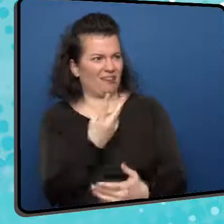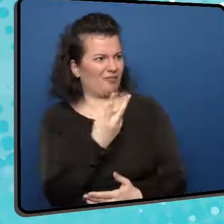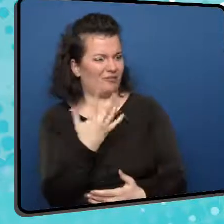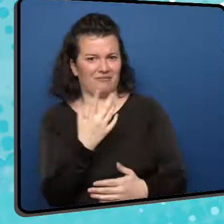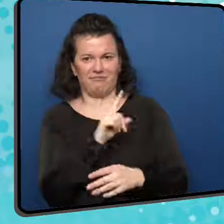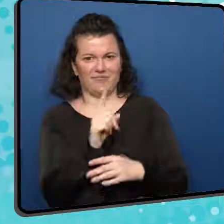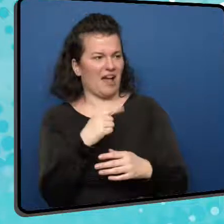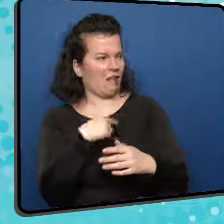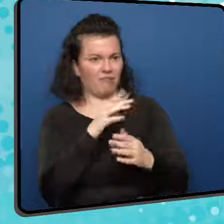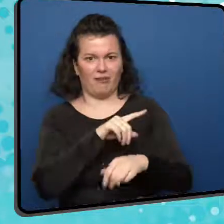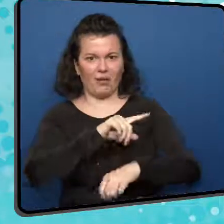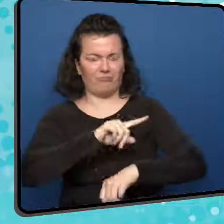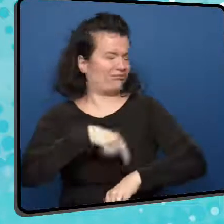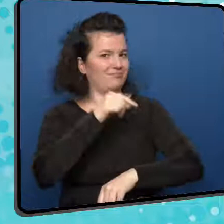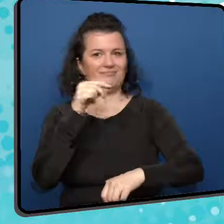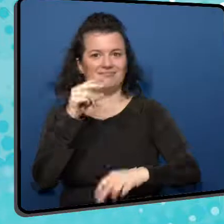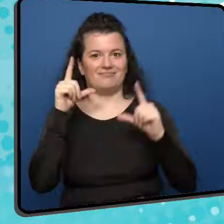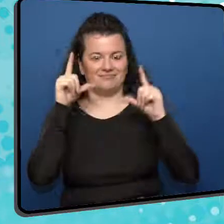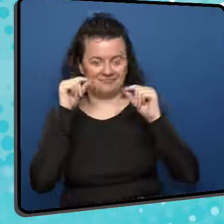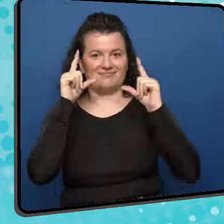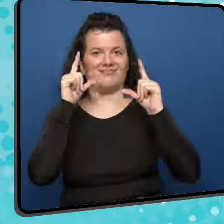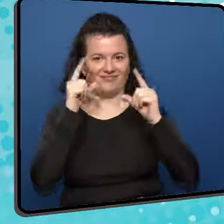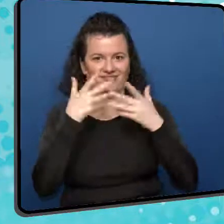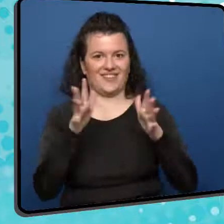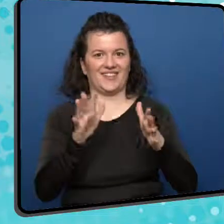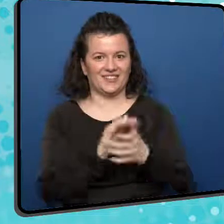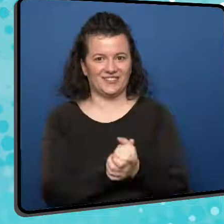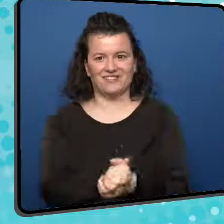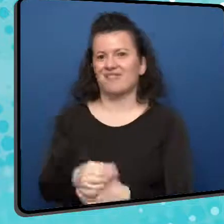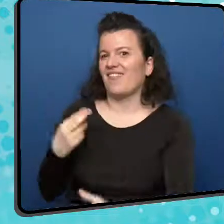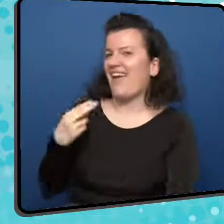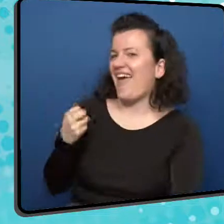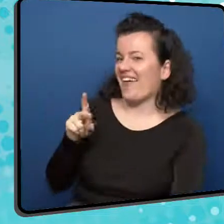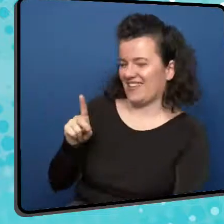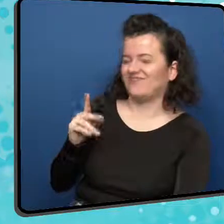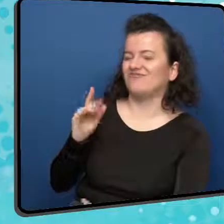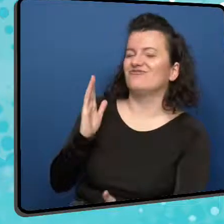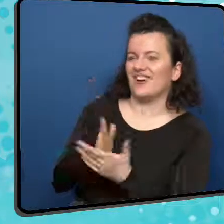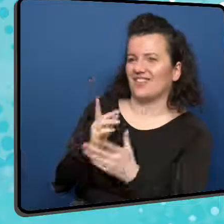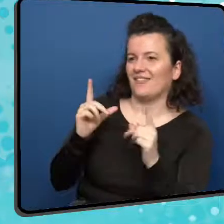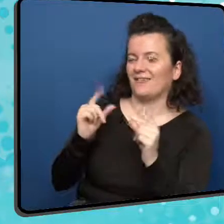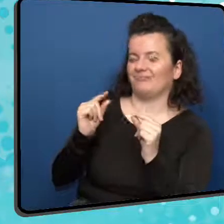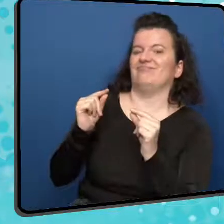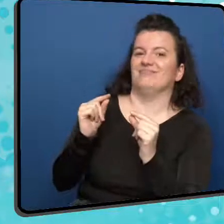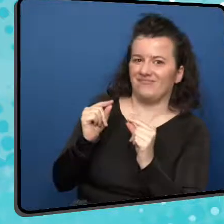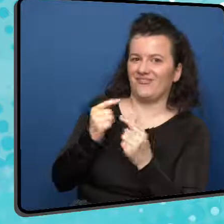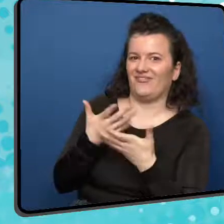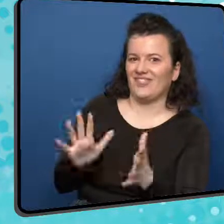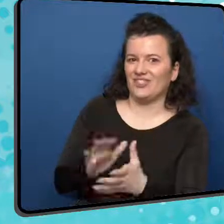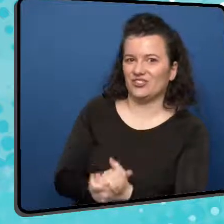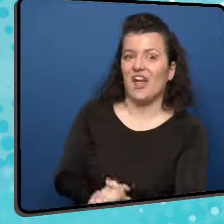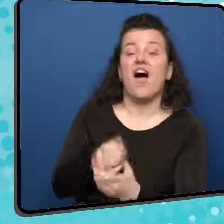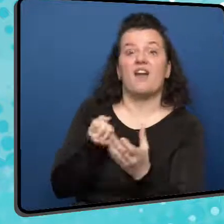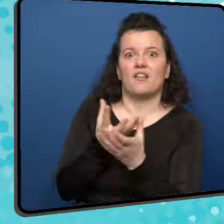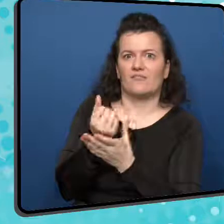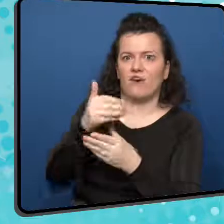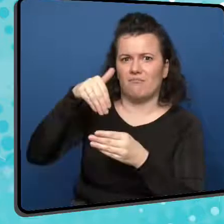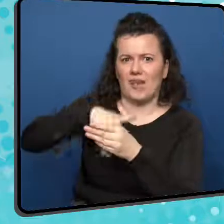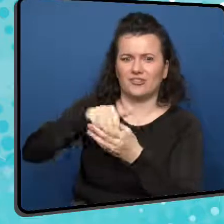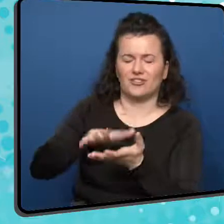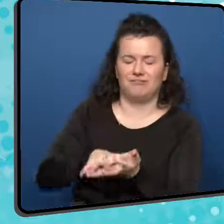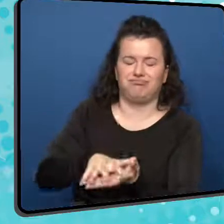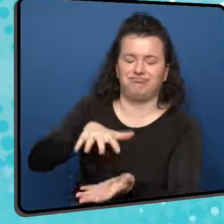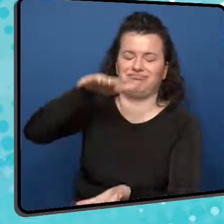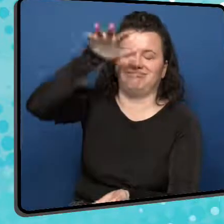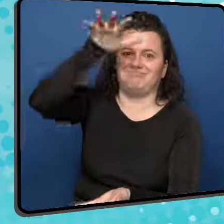these things are so quick. It went fast. But a lot of information. And a lot